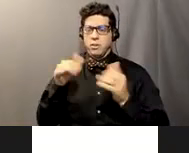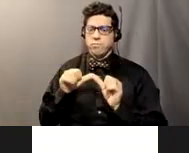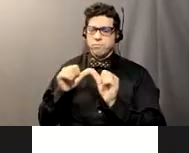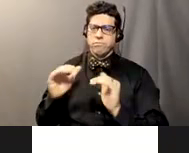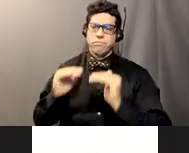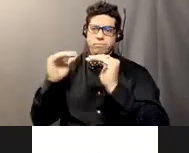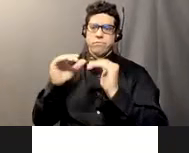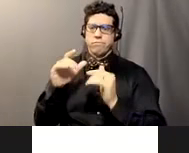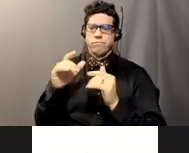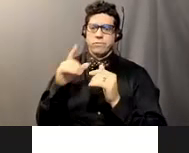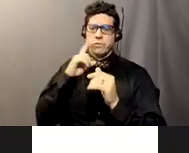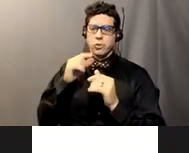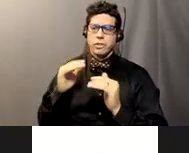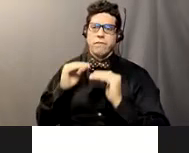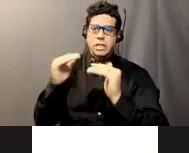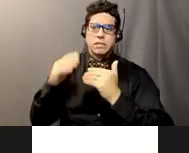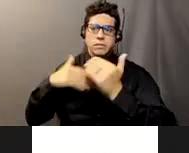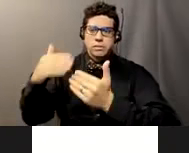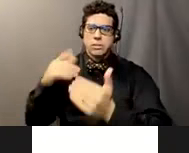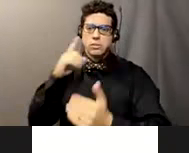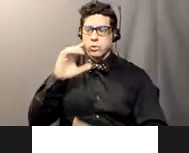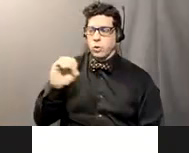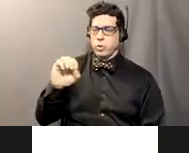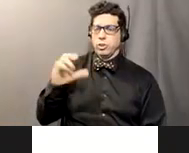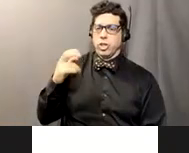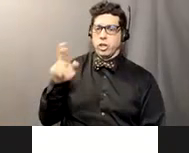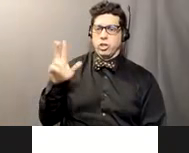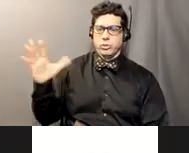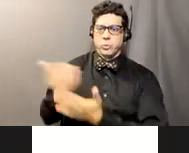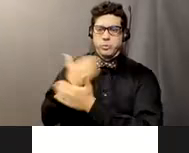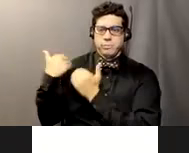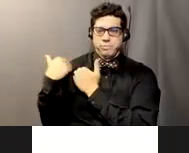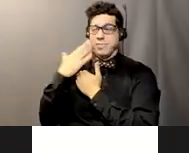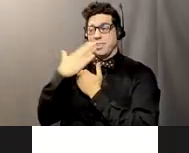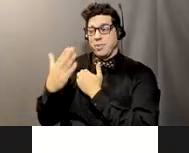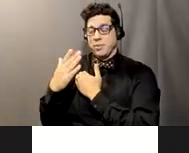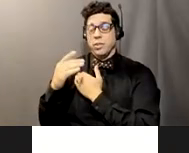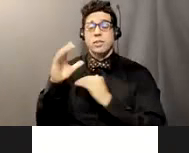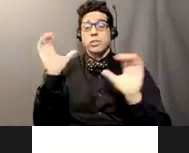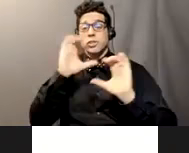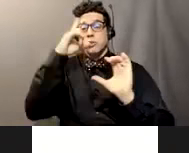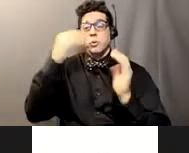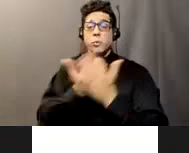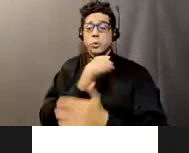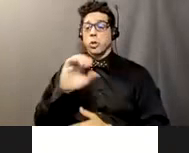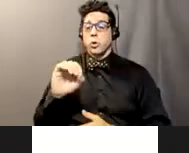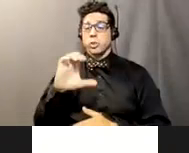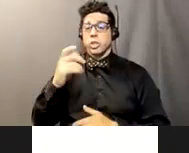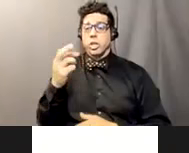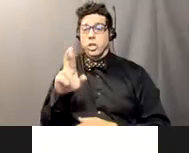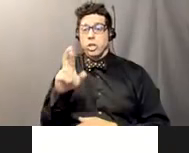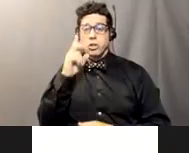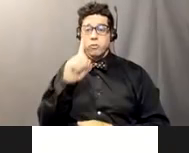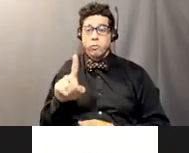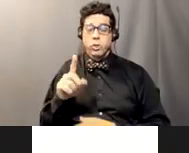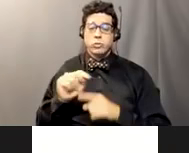as co-chair. So thank you, Mary, for stepping in. And we are looking for new co-chairs for our trainings and postvention